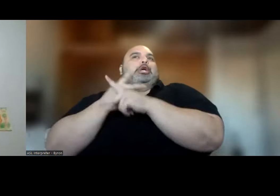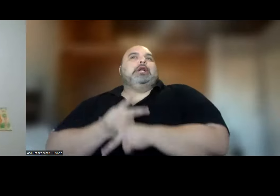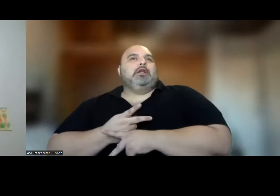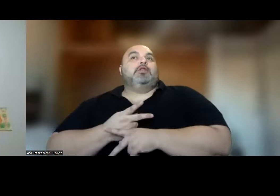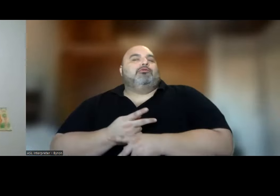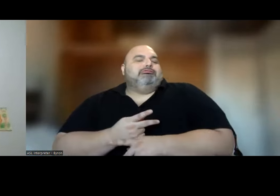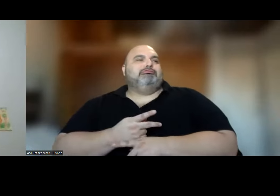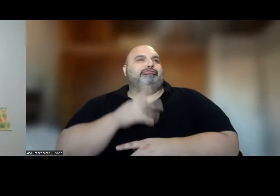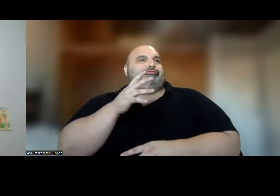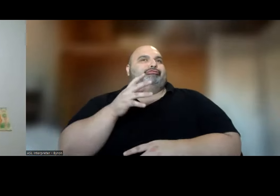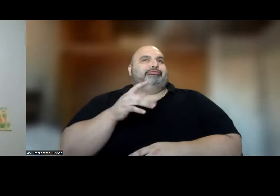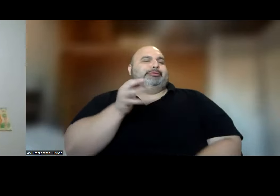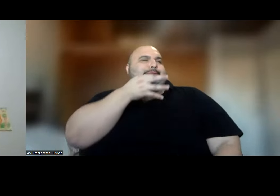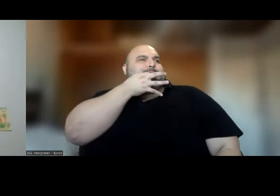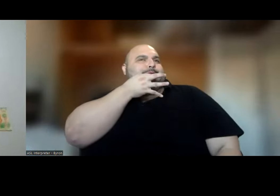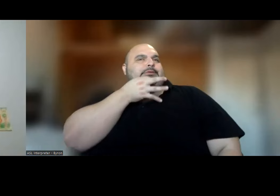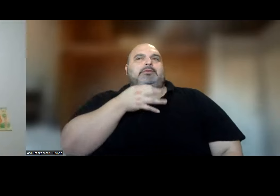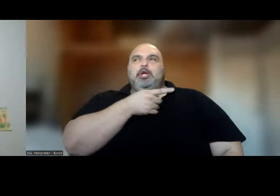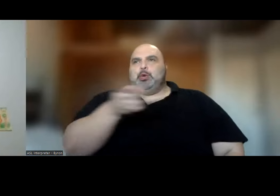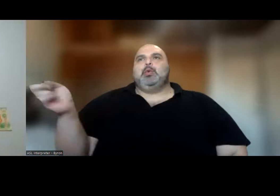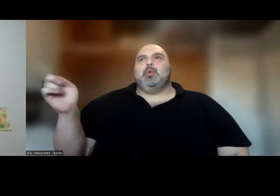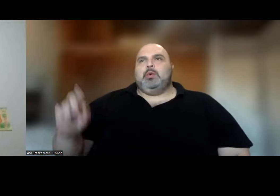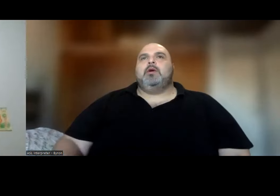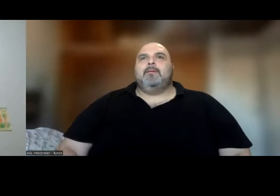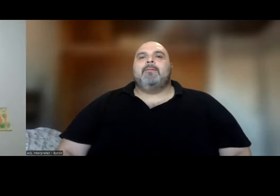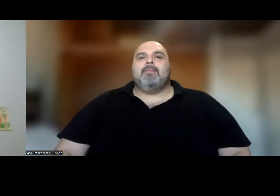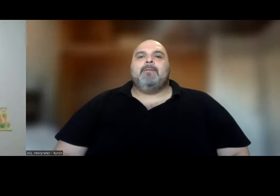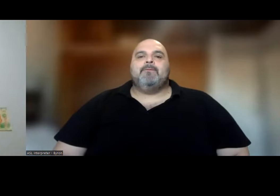in the cap of the work that you all are doing.